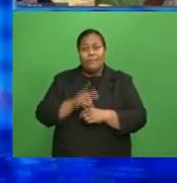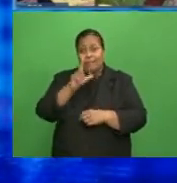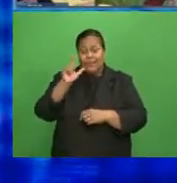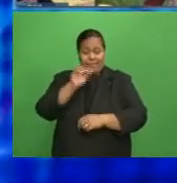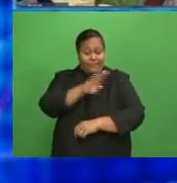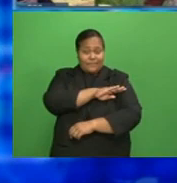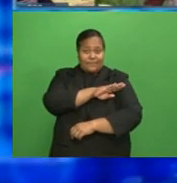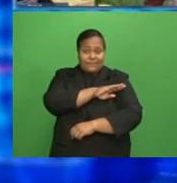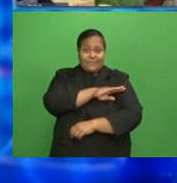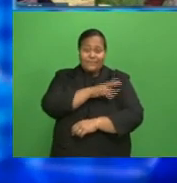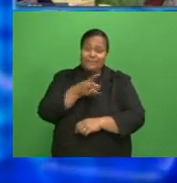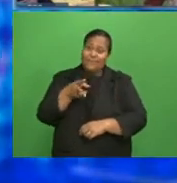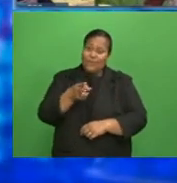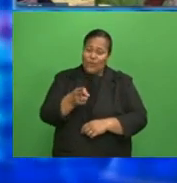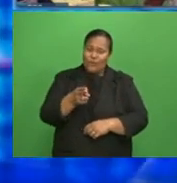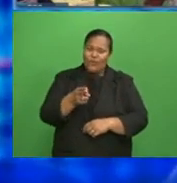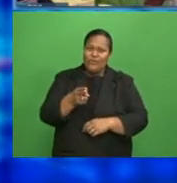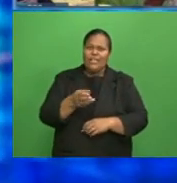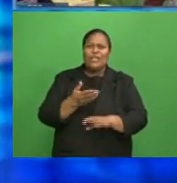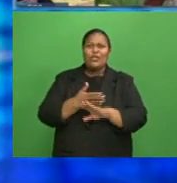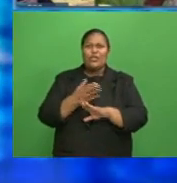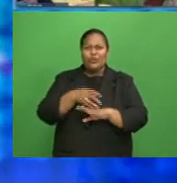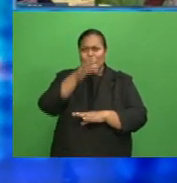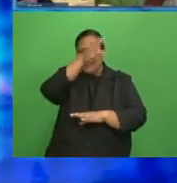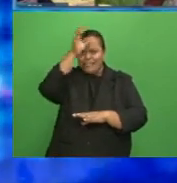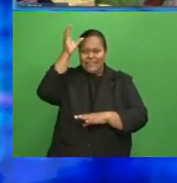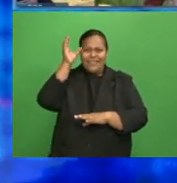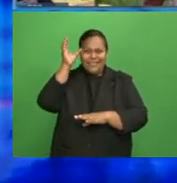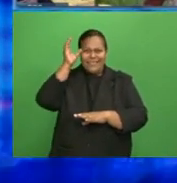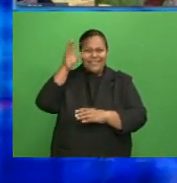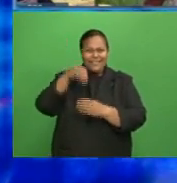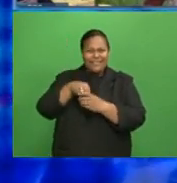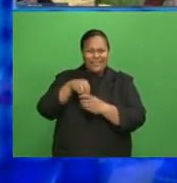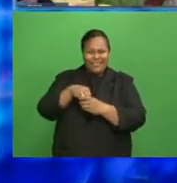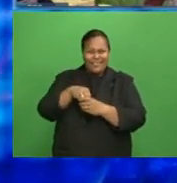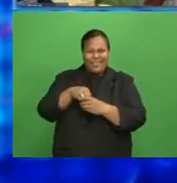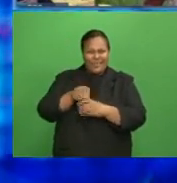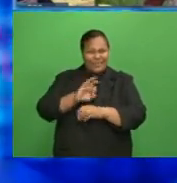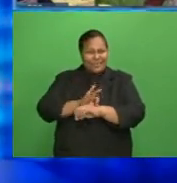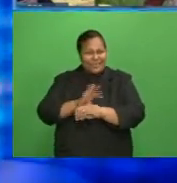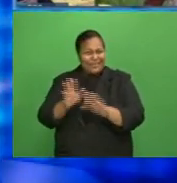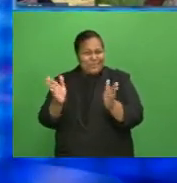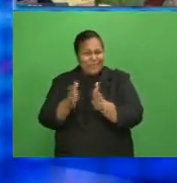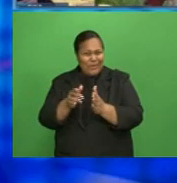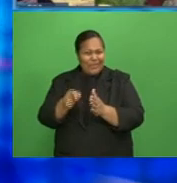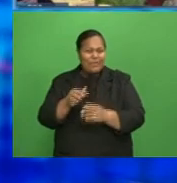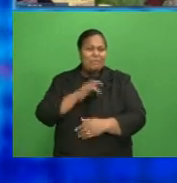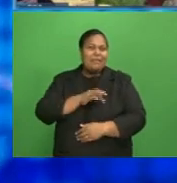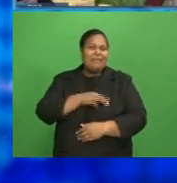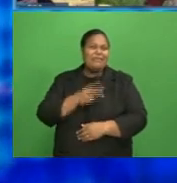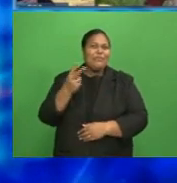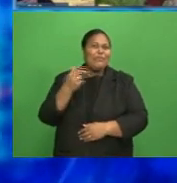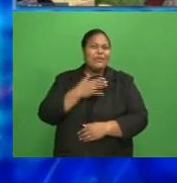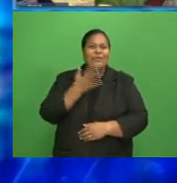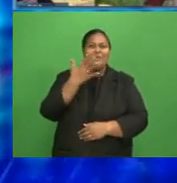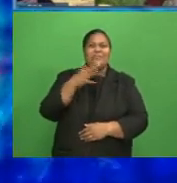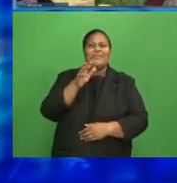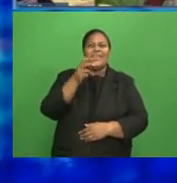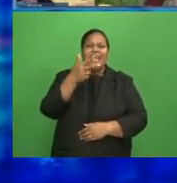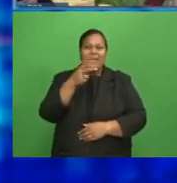new 300,000 Tamasua nursing station, which will benefit some 258 people from the villages of